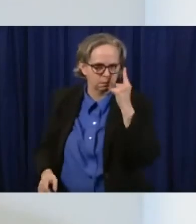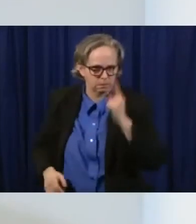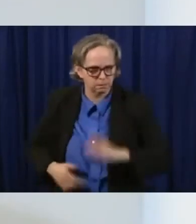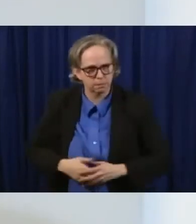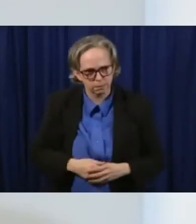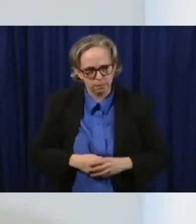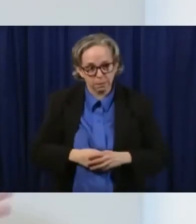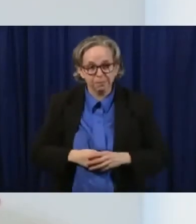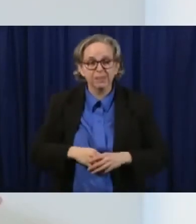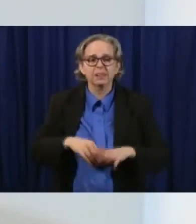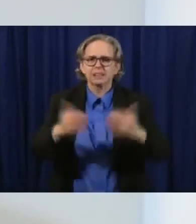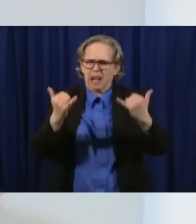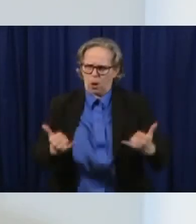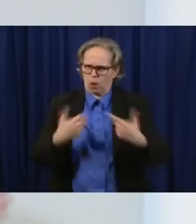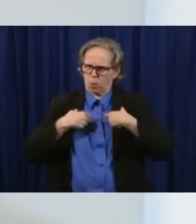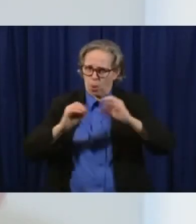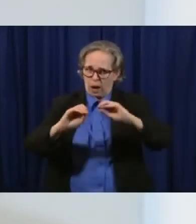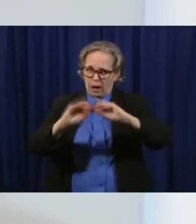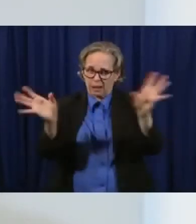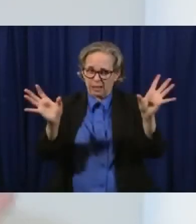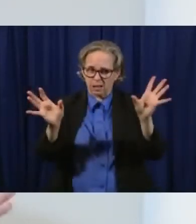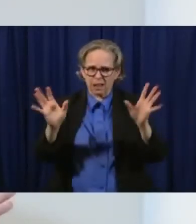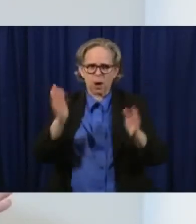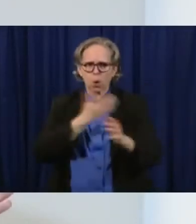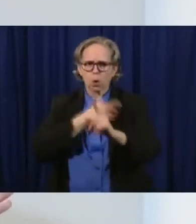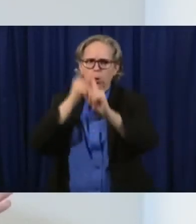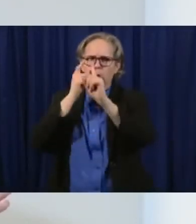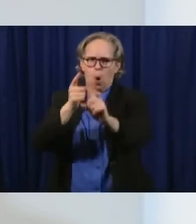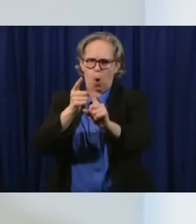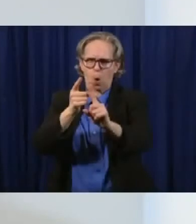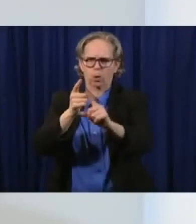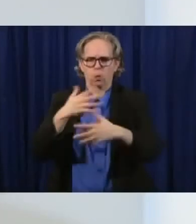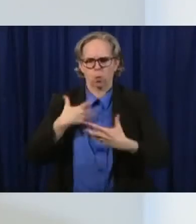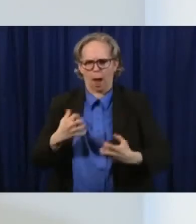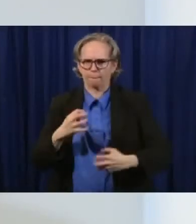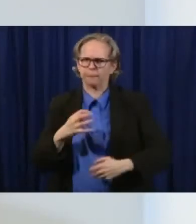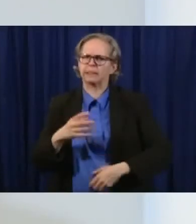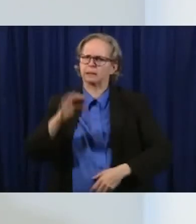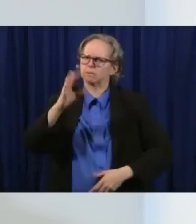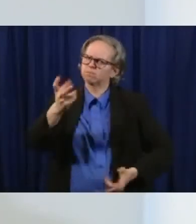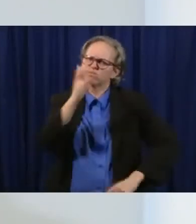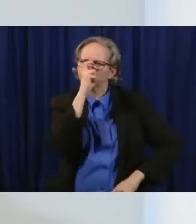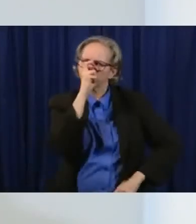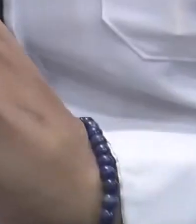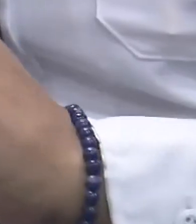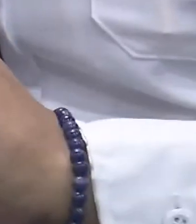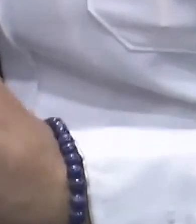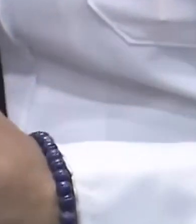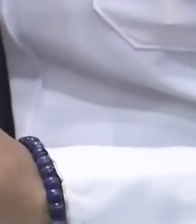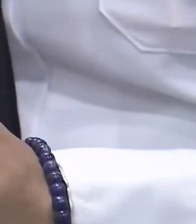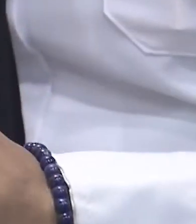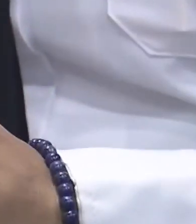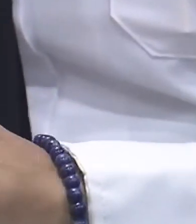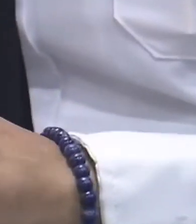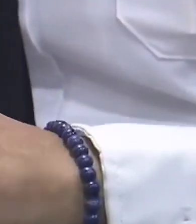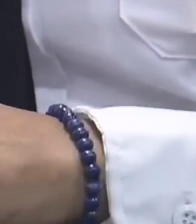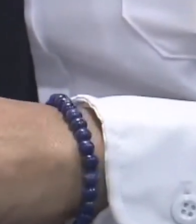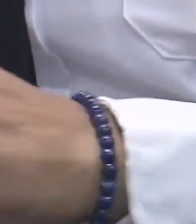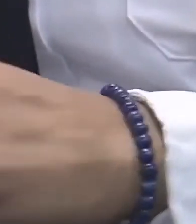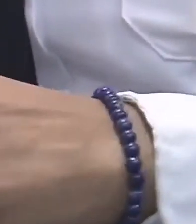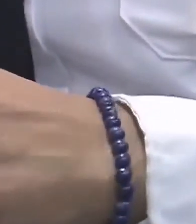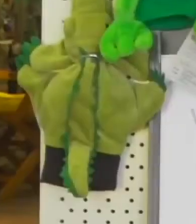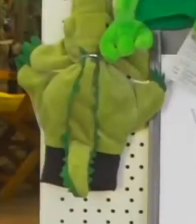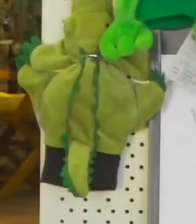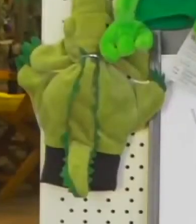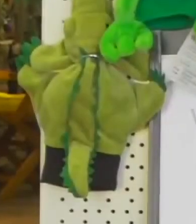firm in that we know that we protect each other when we wear these masks, but we also want to be reasonable. Although some businesses are